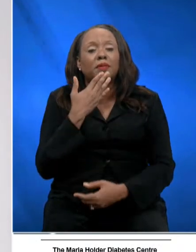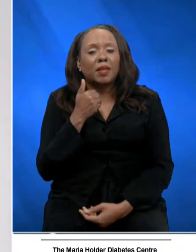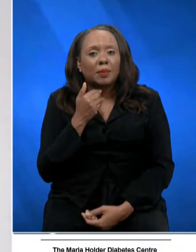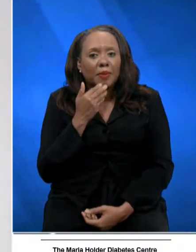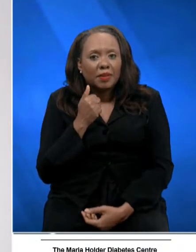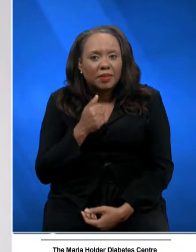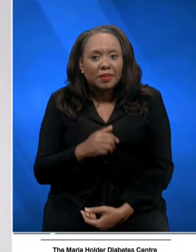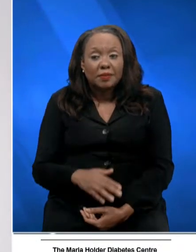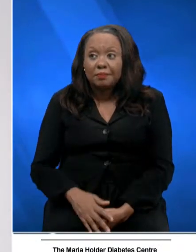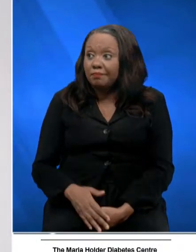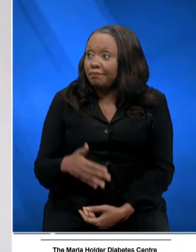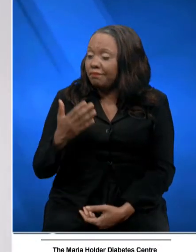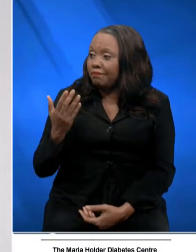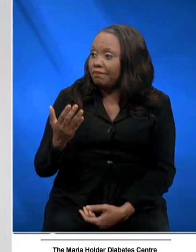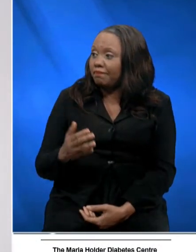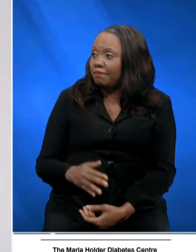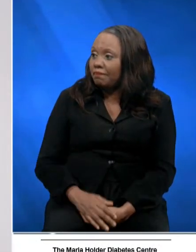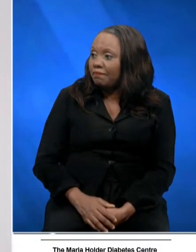Dr. Pierce?